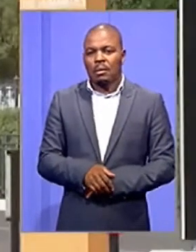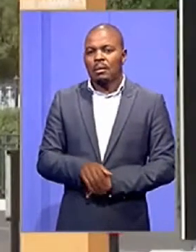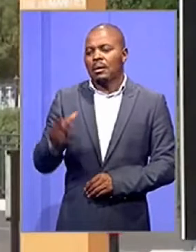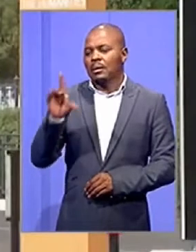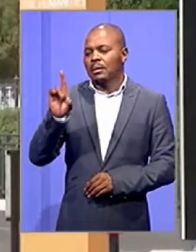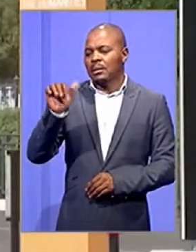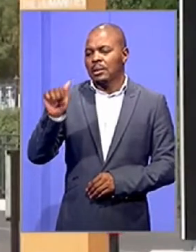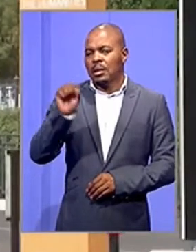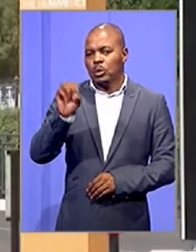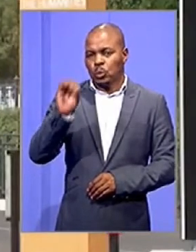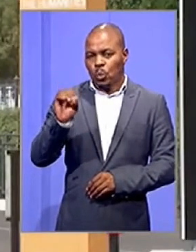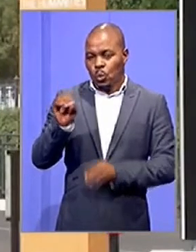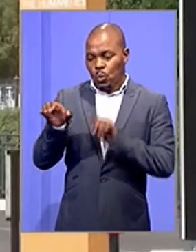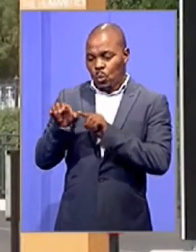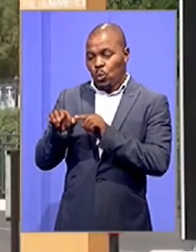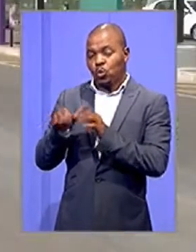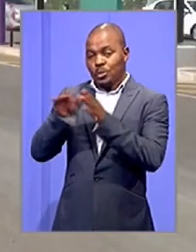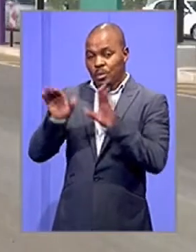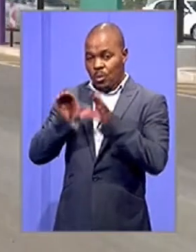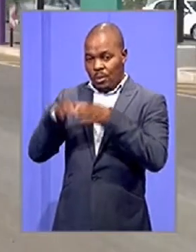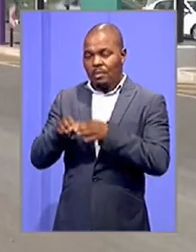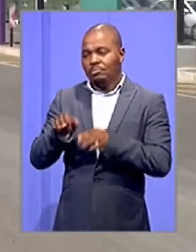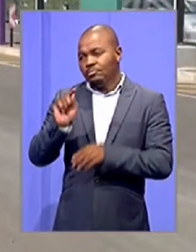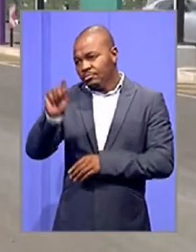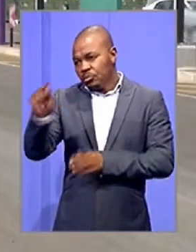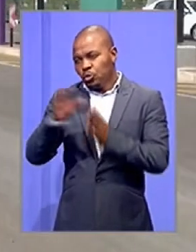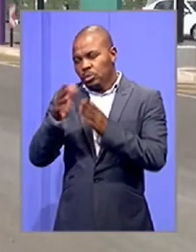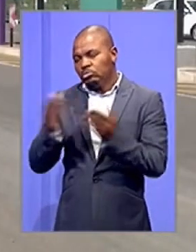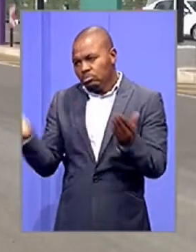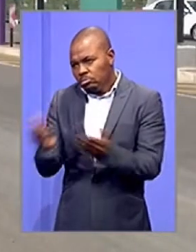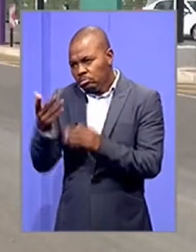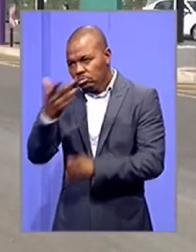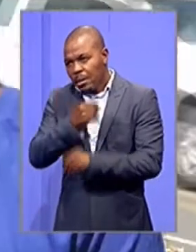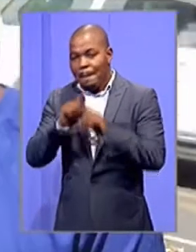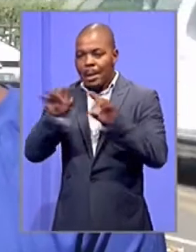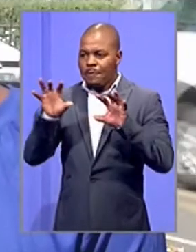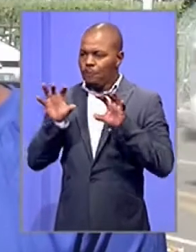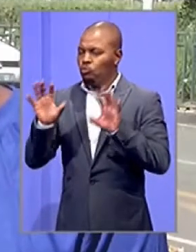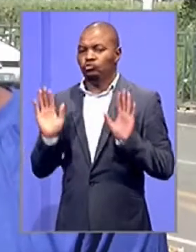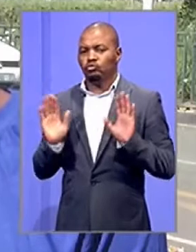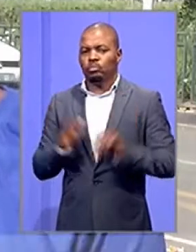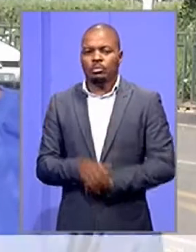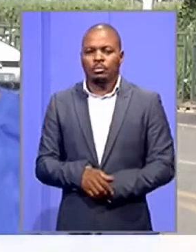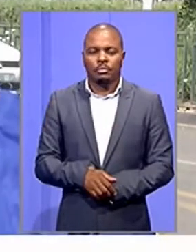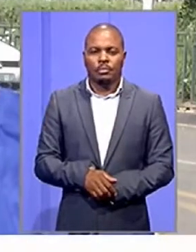so e retloetsa baithuti go enter fela e kgatlhanong le go gapeletsa batho. Ke support